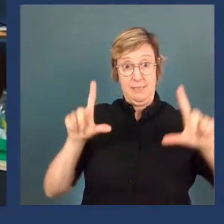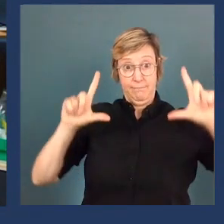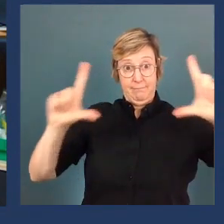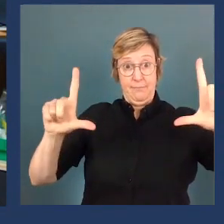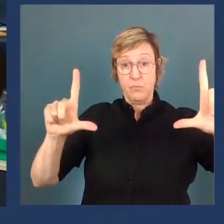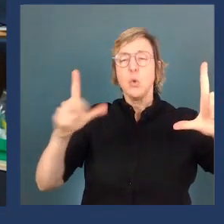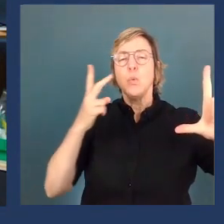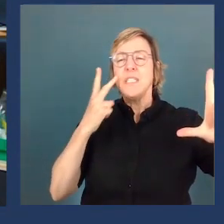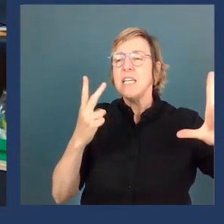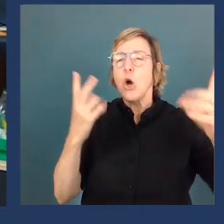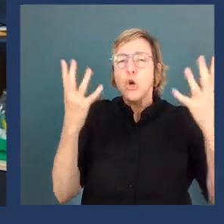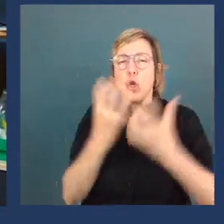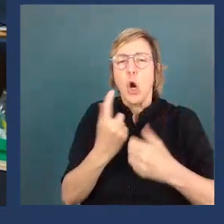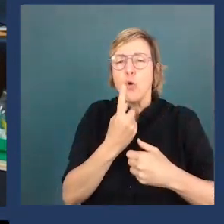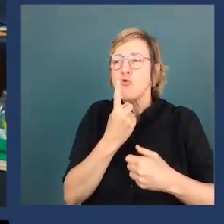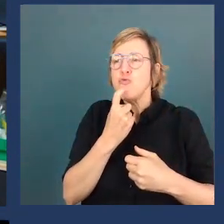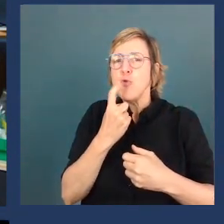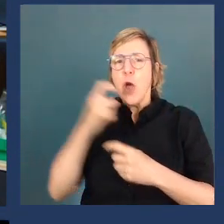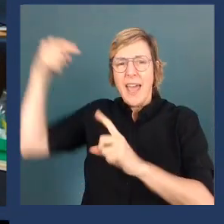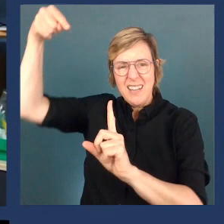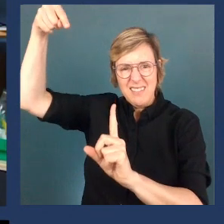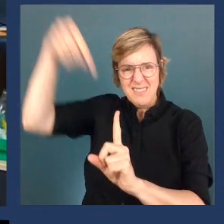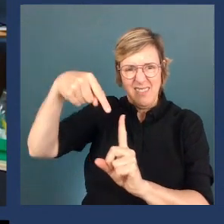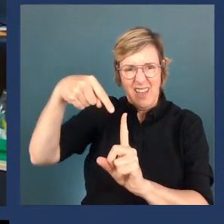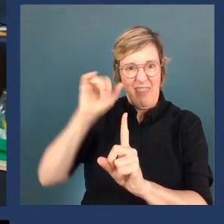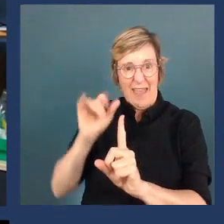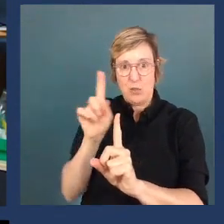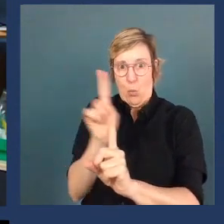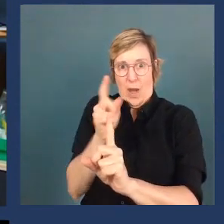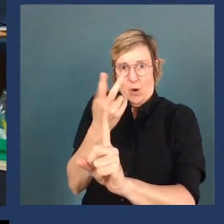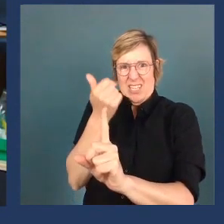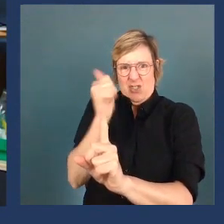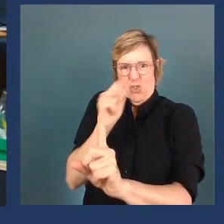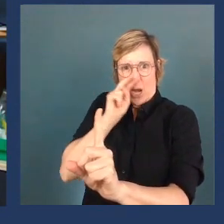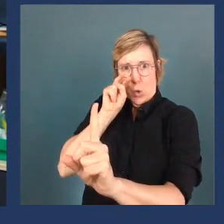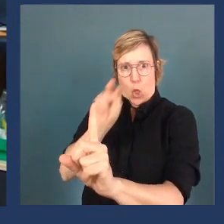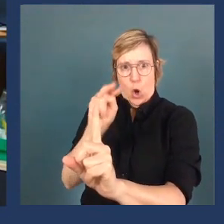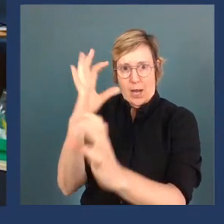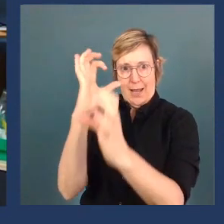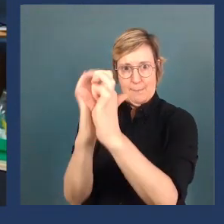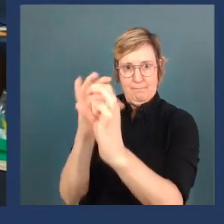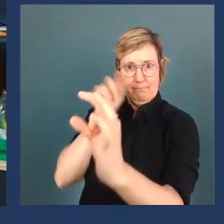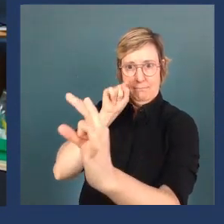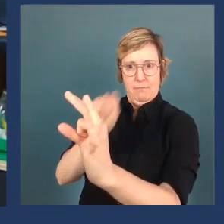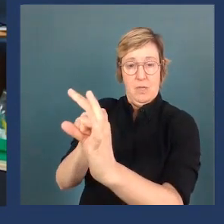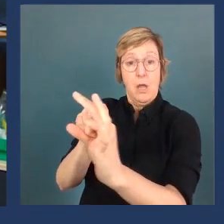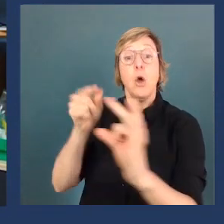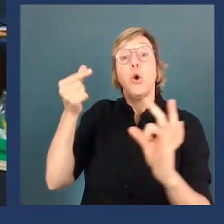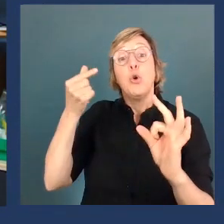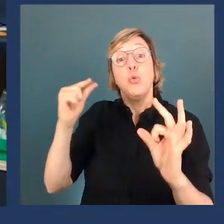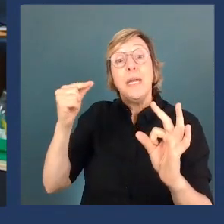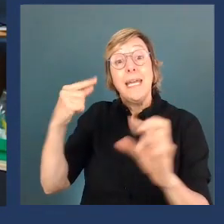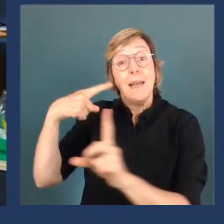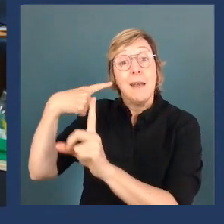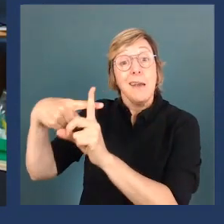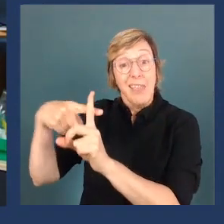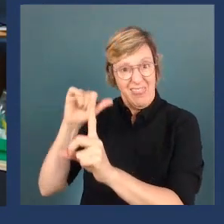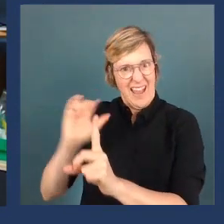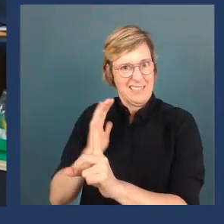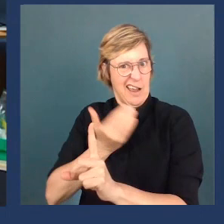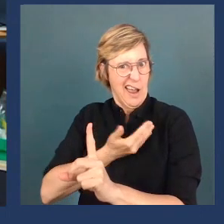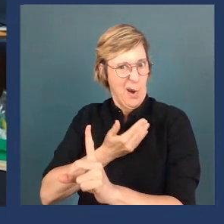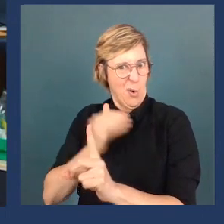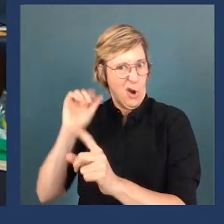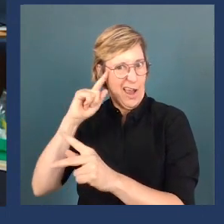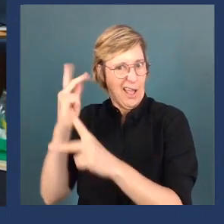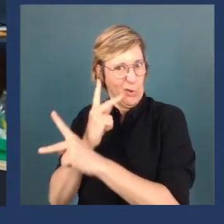red crosshair is indicating where he's trying to look, the stimulus, if you will. The green crosshair is what our algorithm indicated where